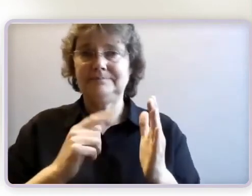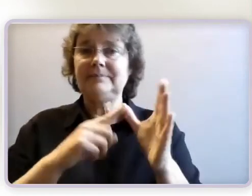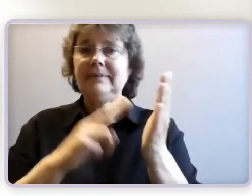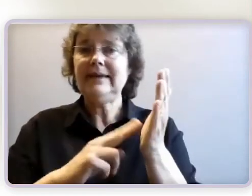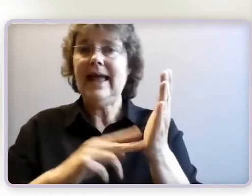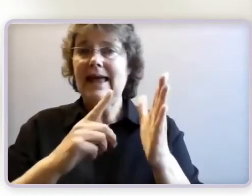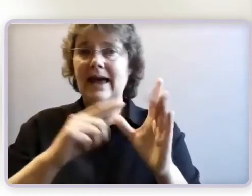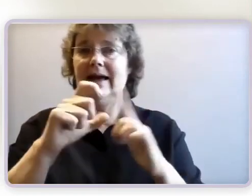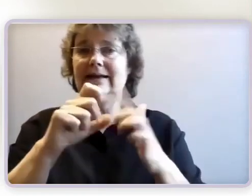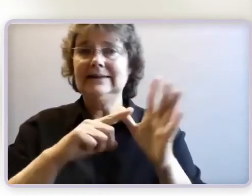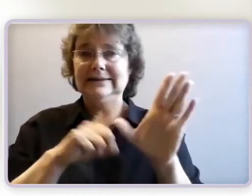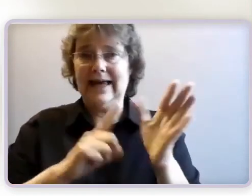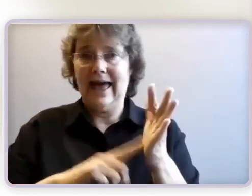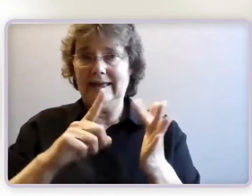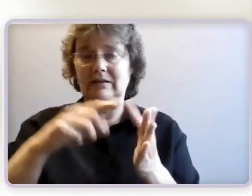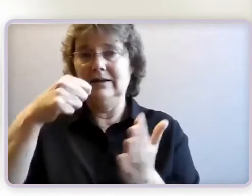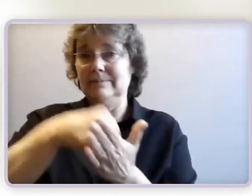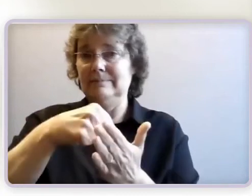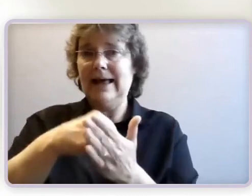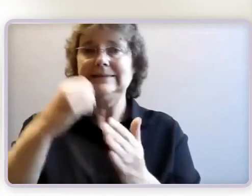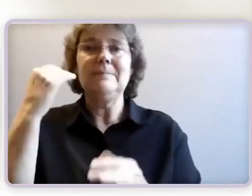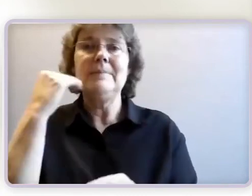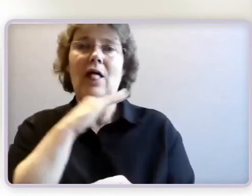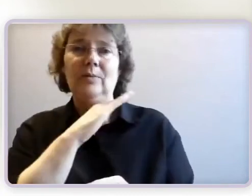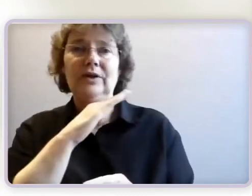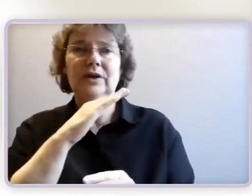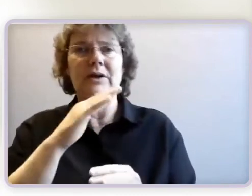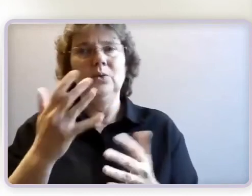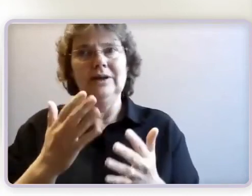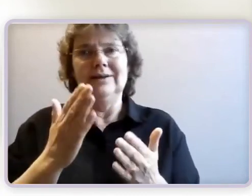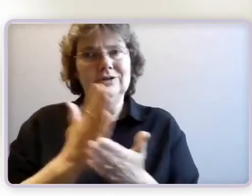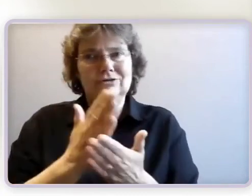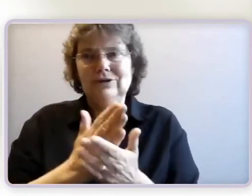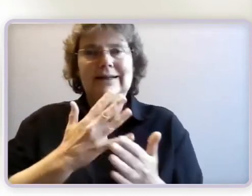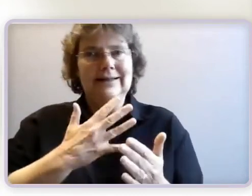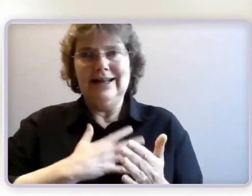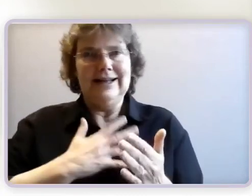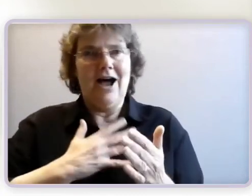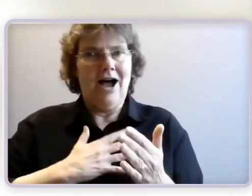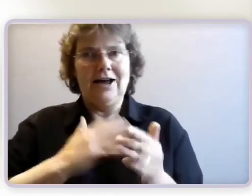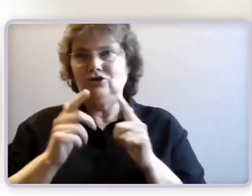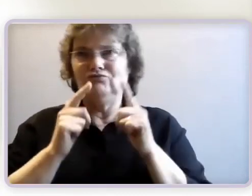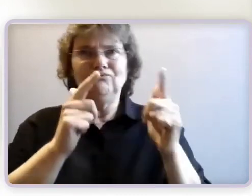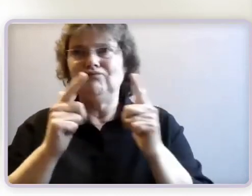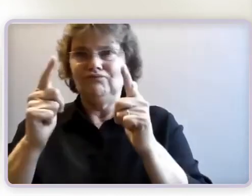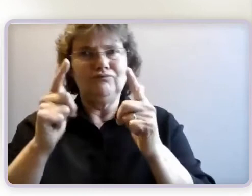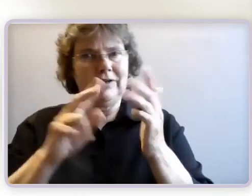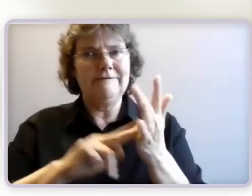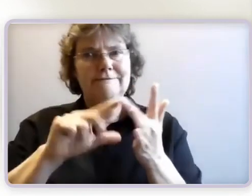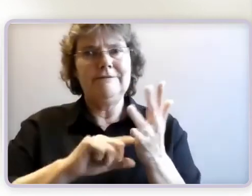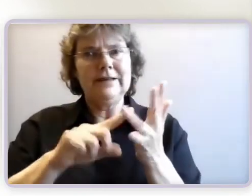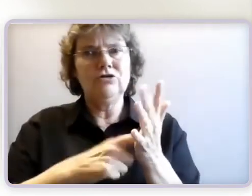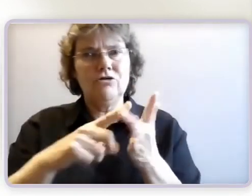really keen to get out across Victoria and do some things face-to-face when we can. So please perhaps bear that in